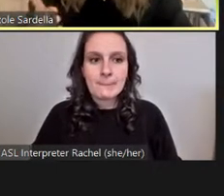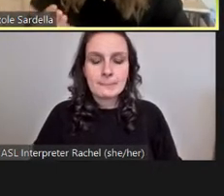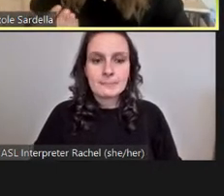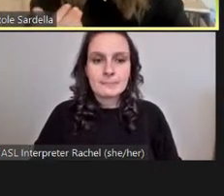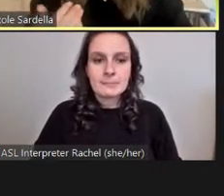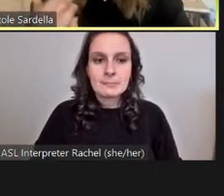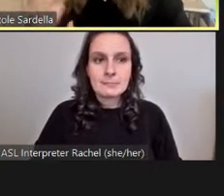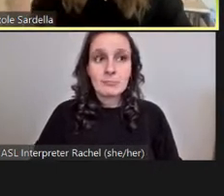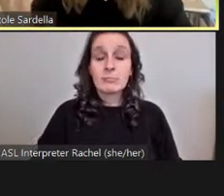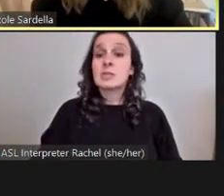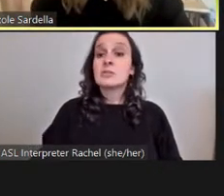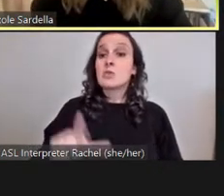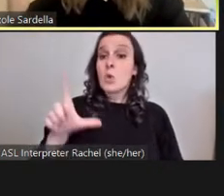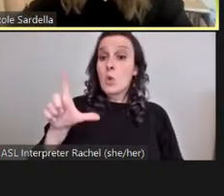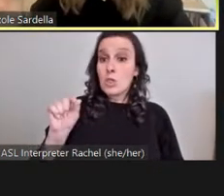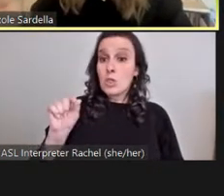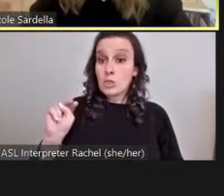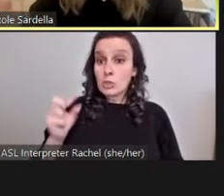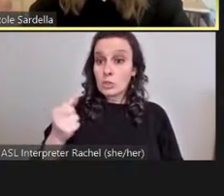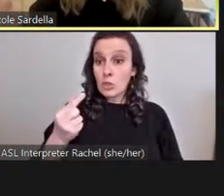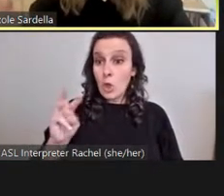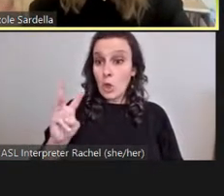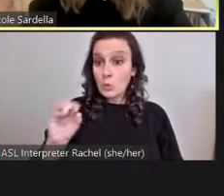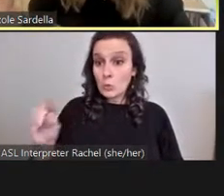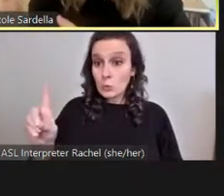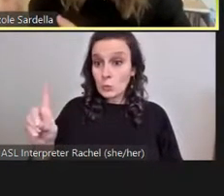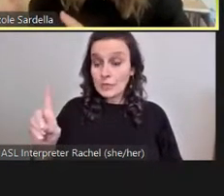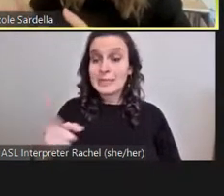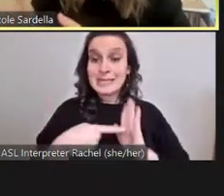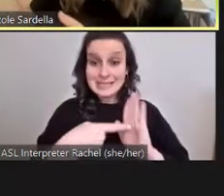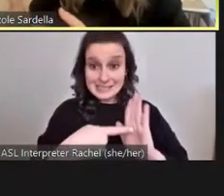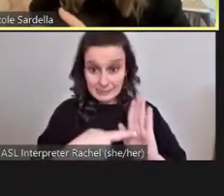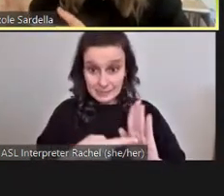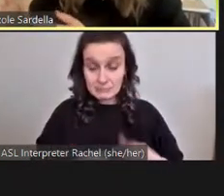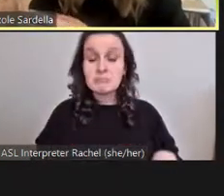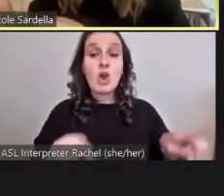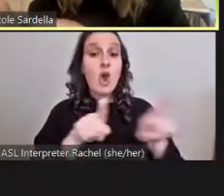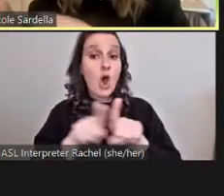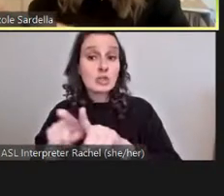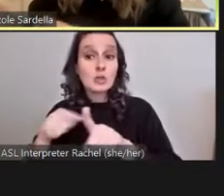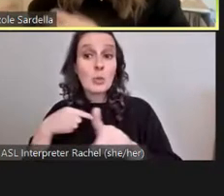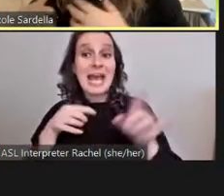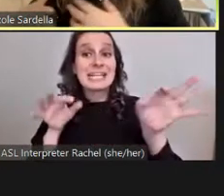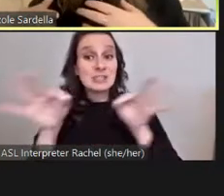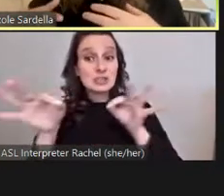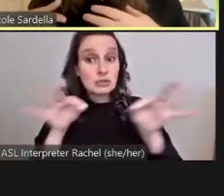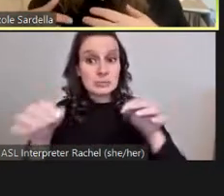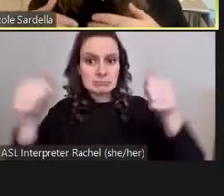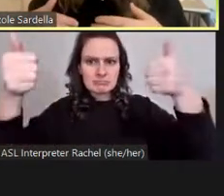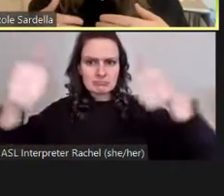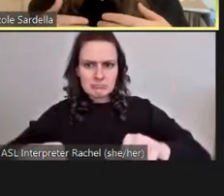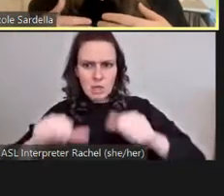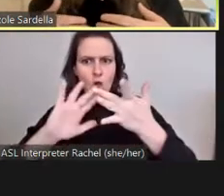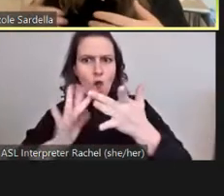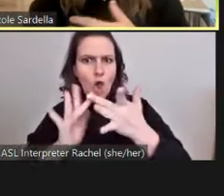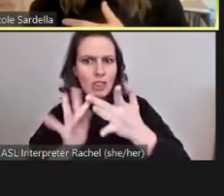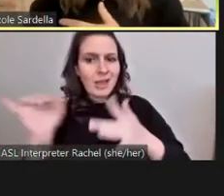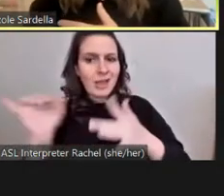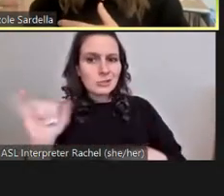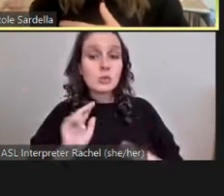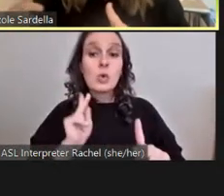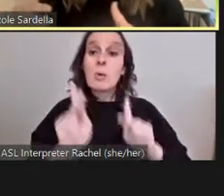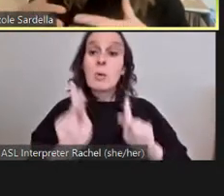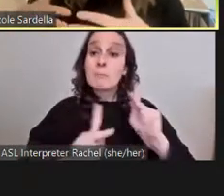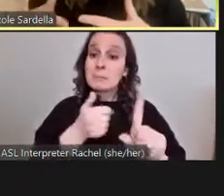the Longwood exhibit, all of the descriptions were posted online so that